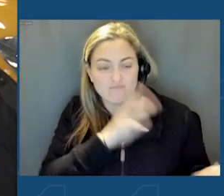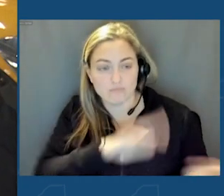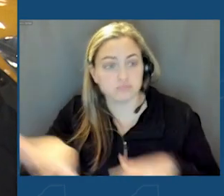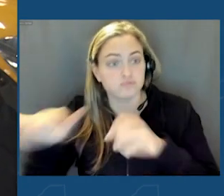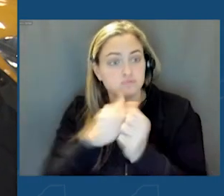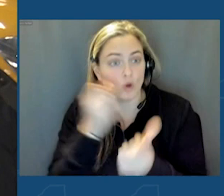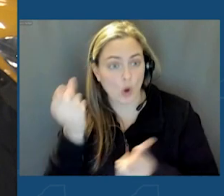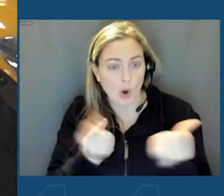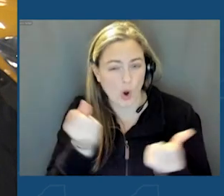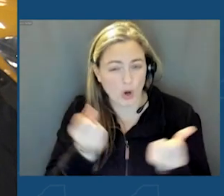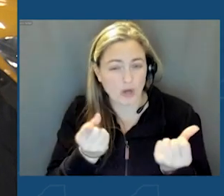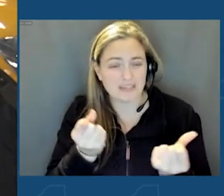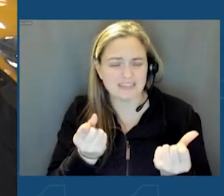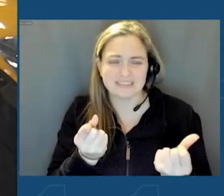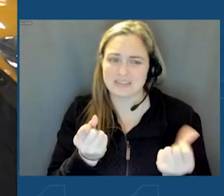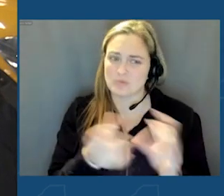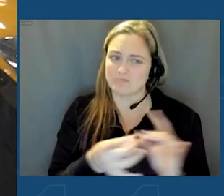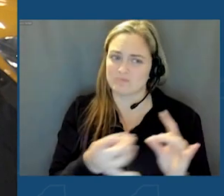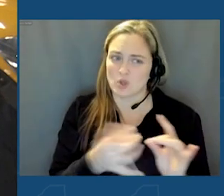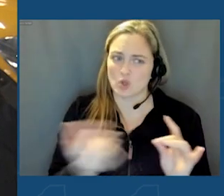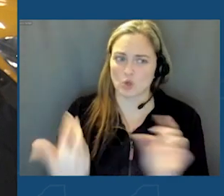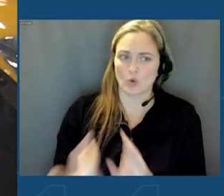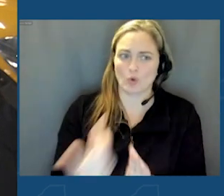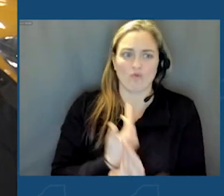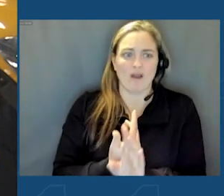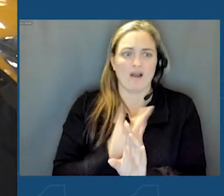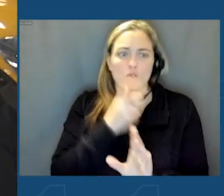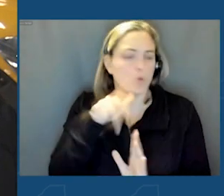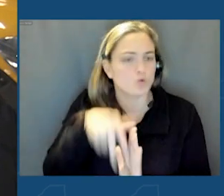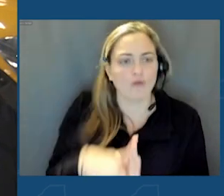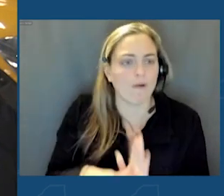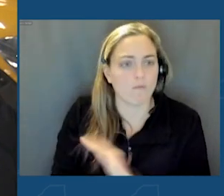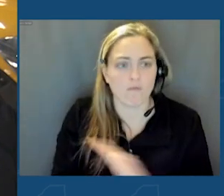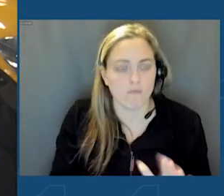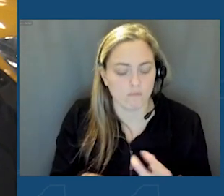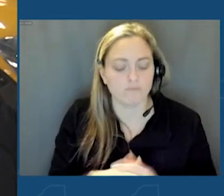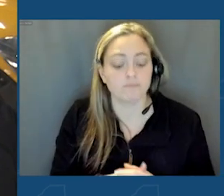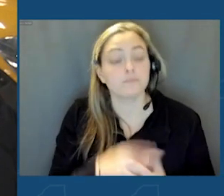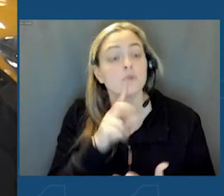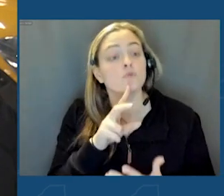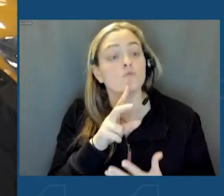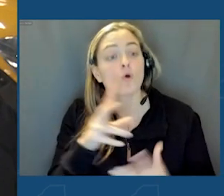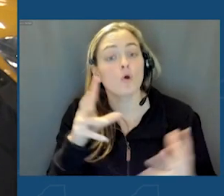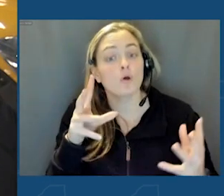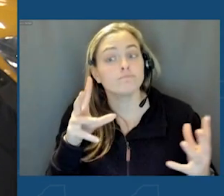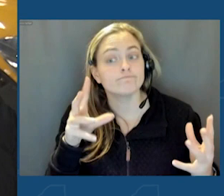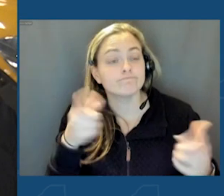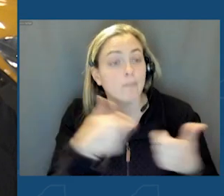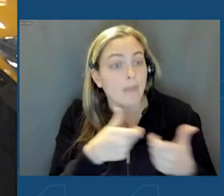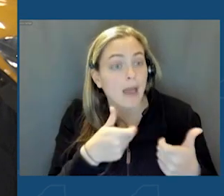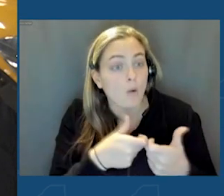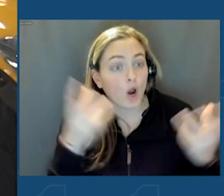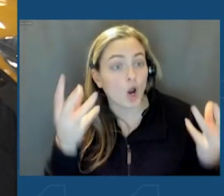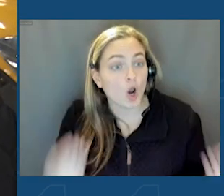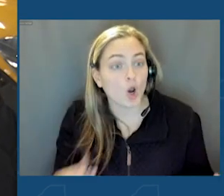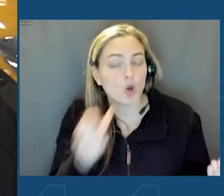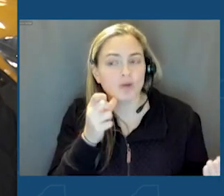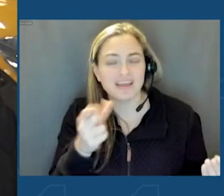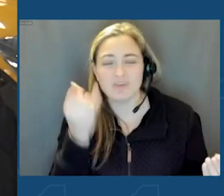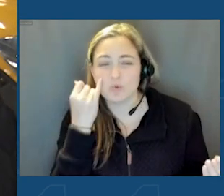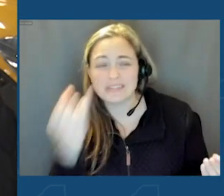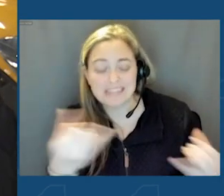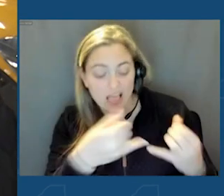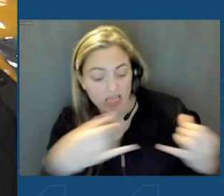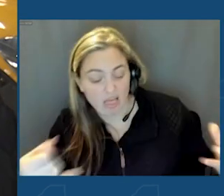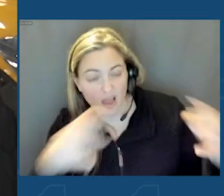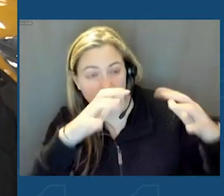our message is always turn around don't drown in terms of power outages do not approach down power lines you should make